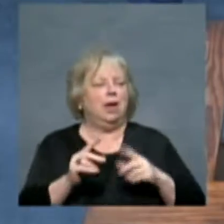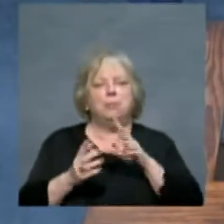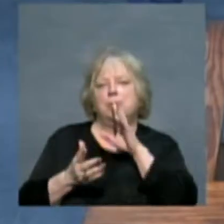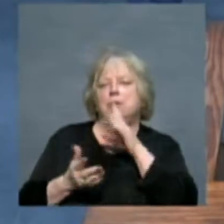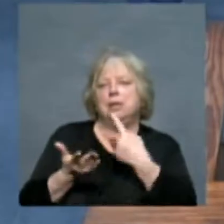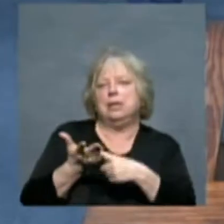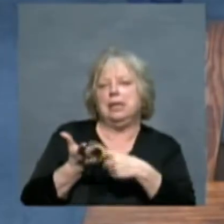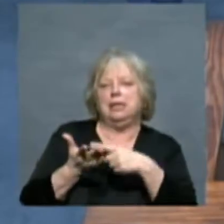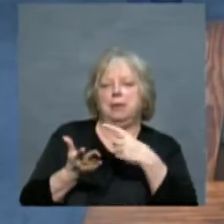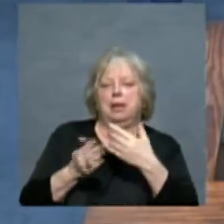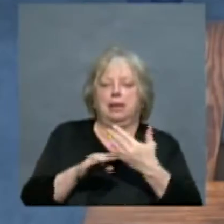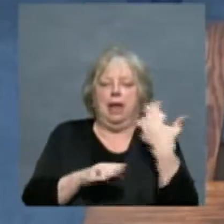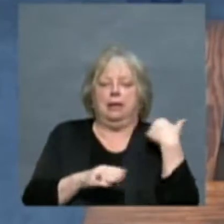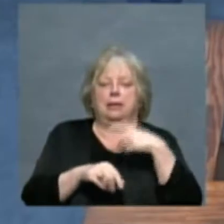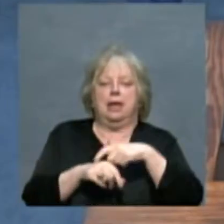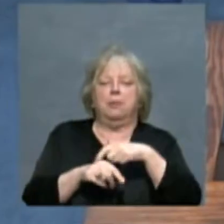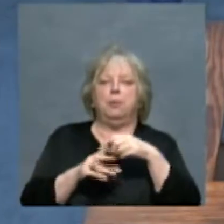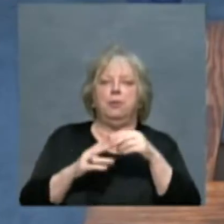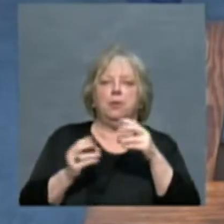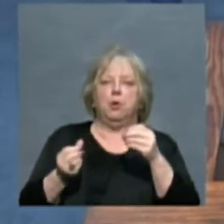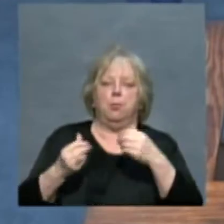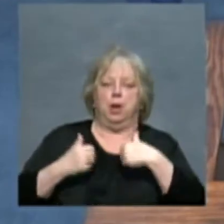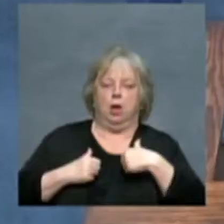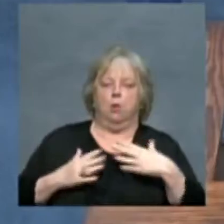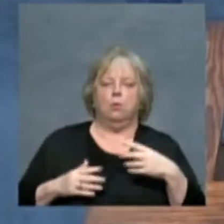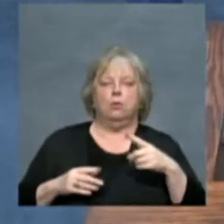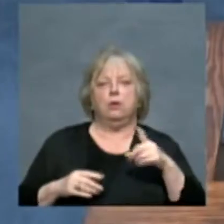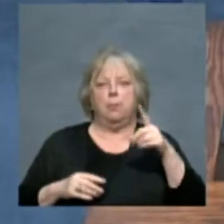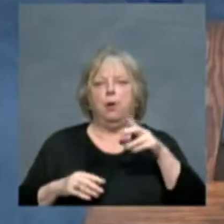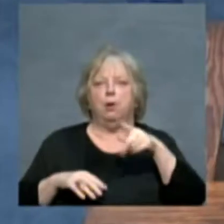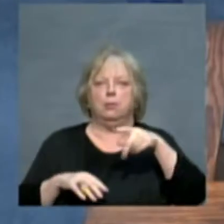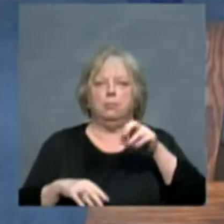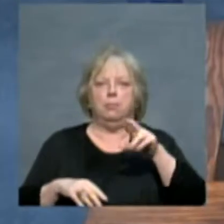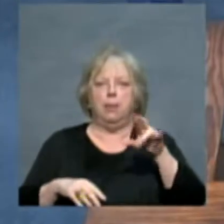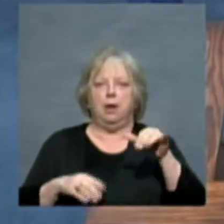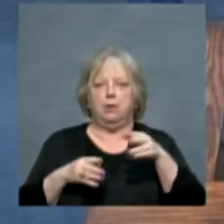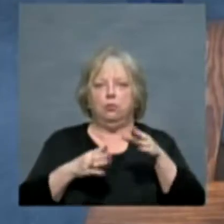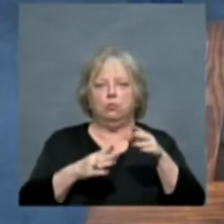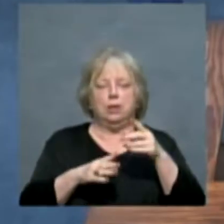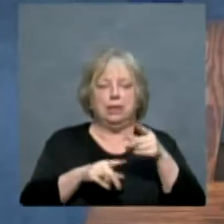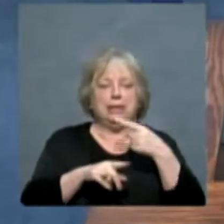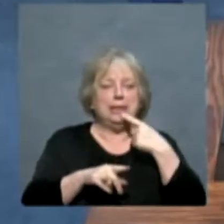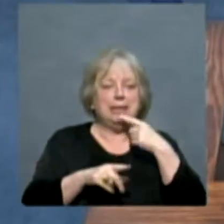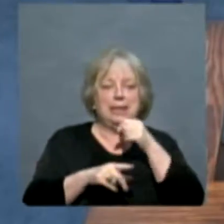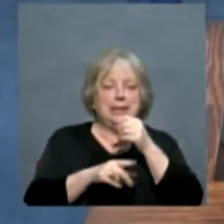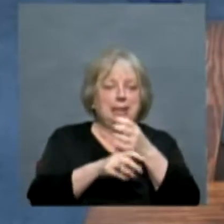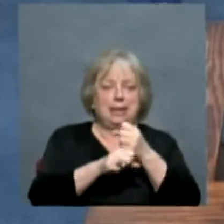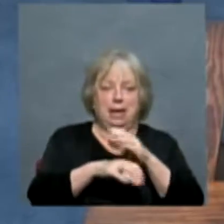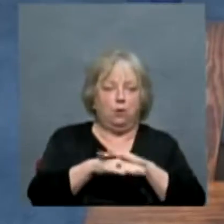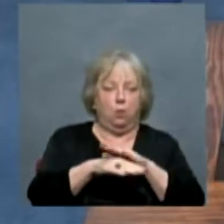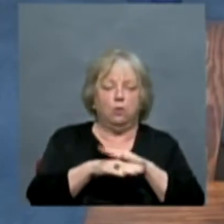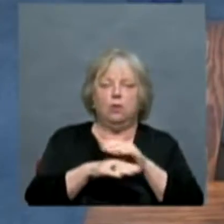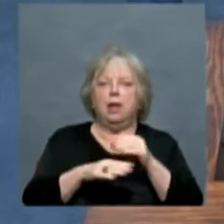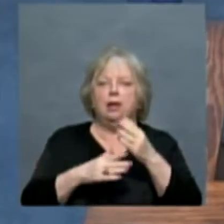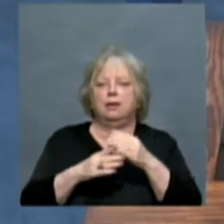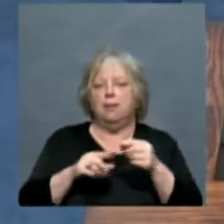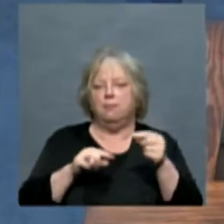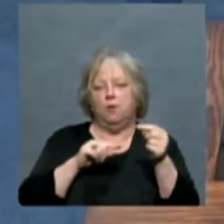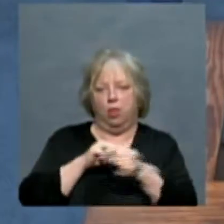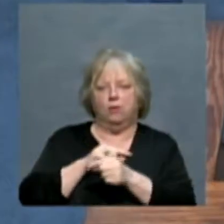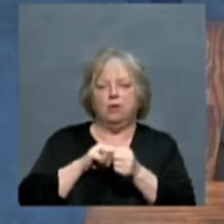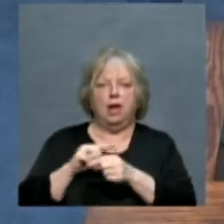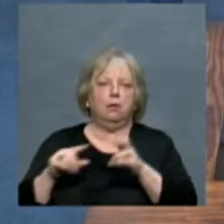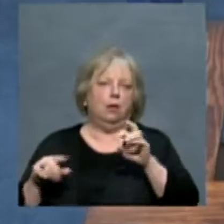time it was the property owners up on Perry Street that told me that they couldn't get it, and also some further down